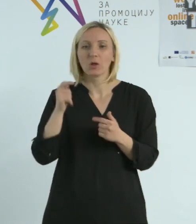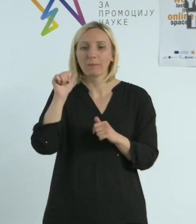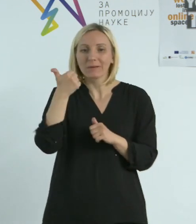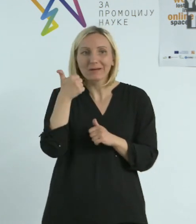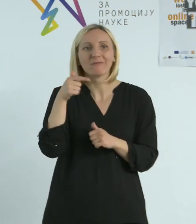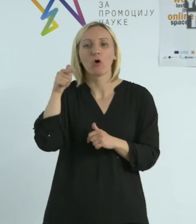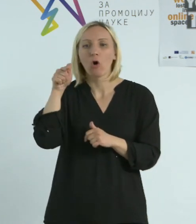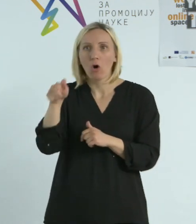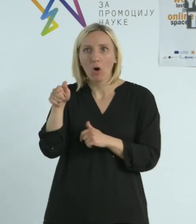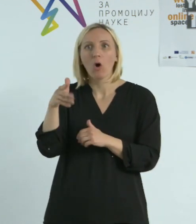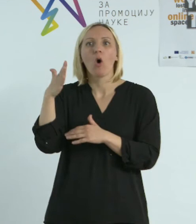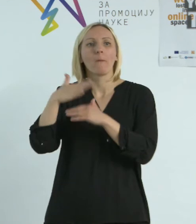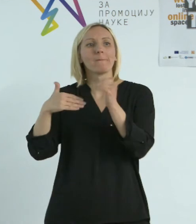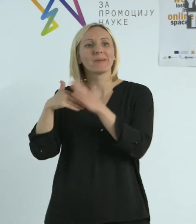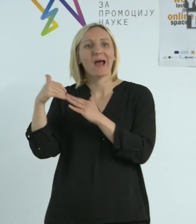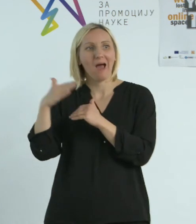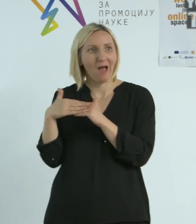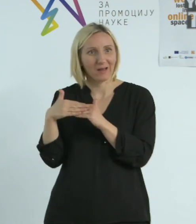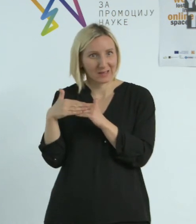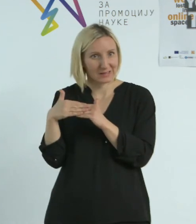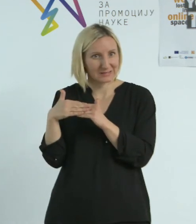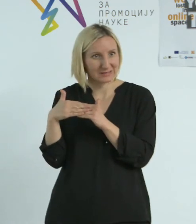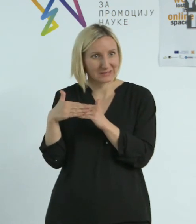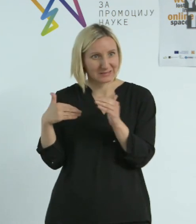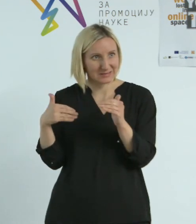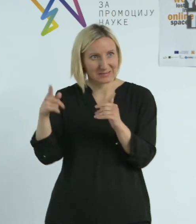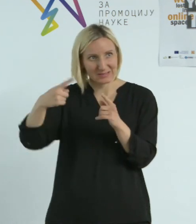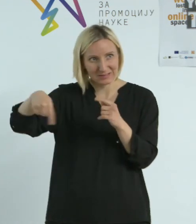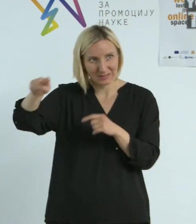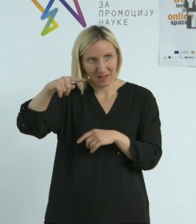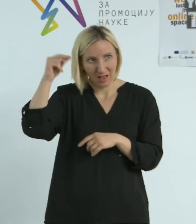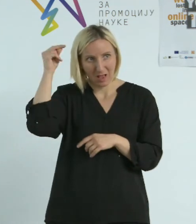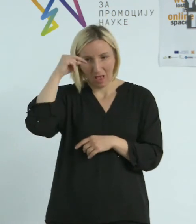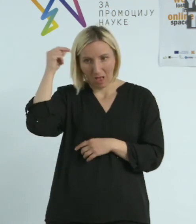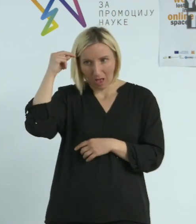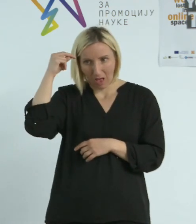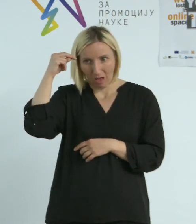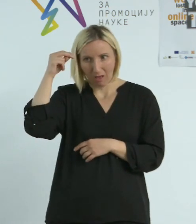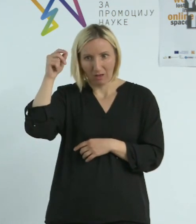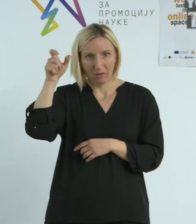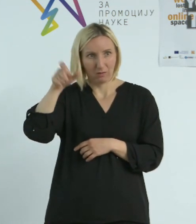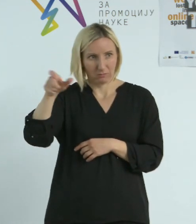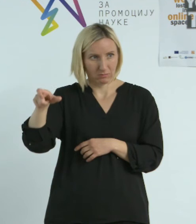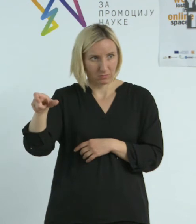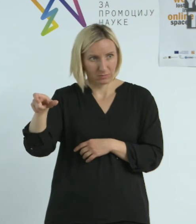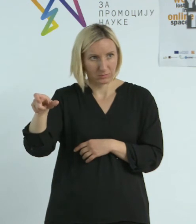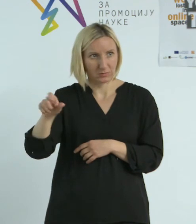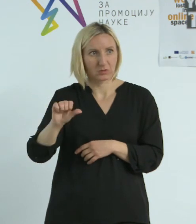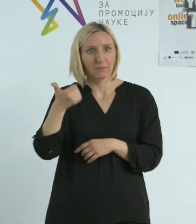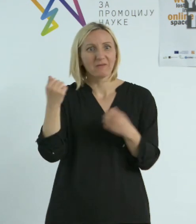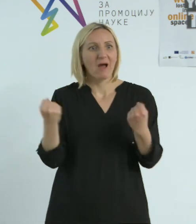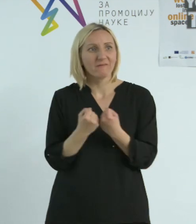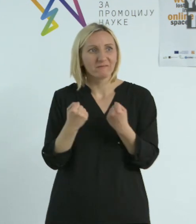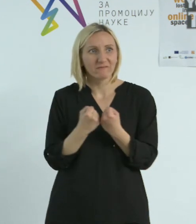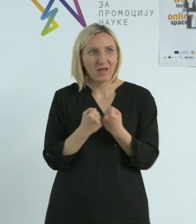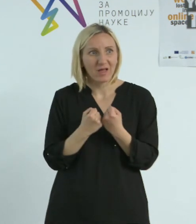the learners. The practice of the learners. So you're starting, first exercise, I'd be trying